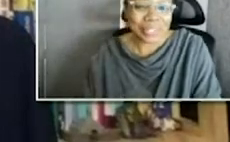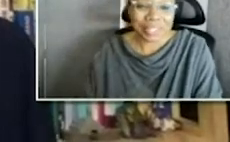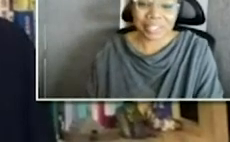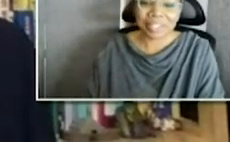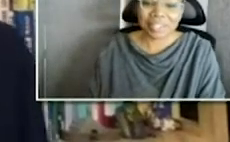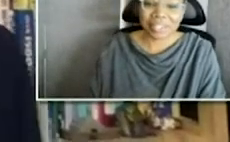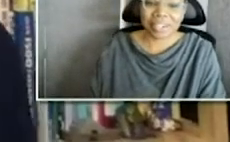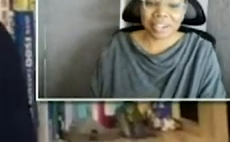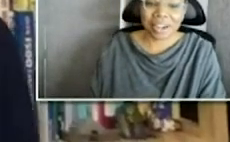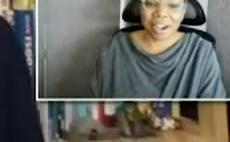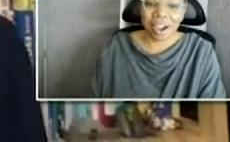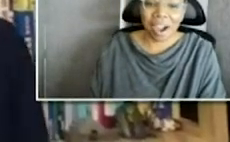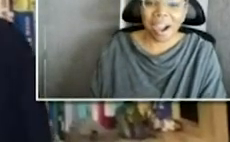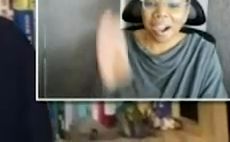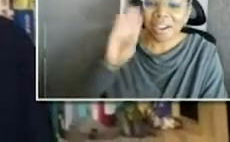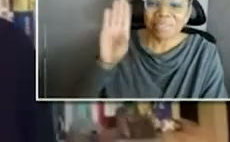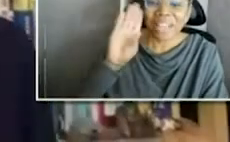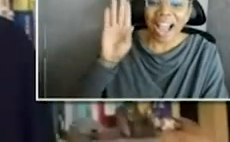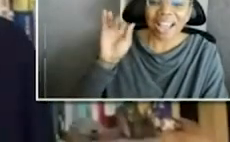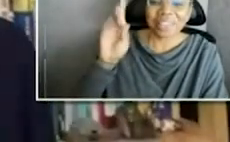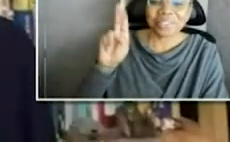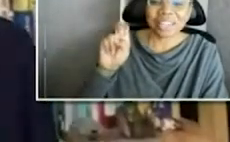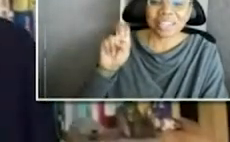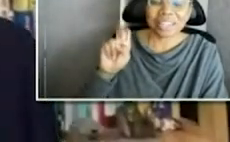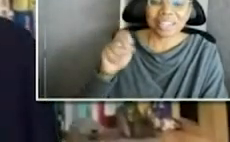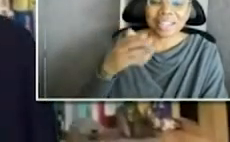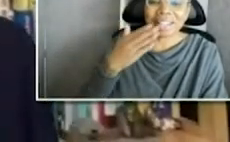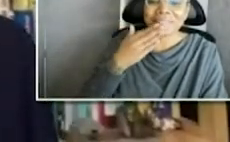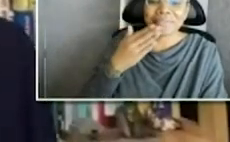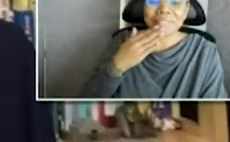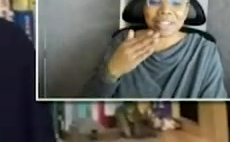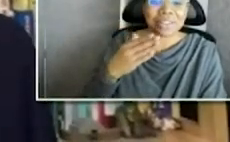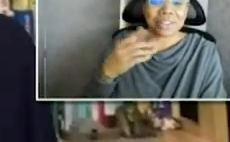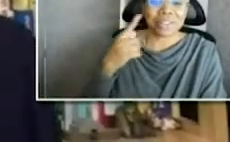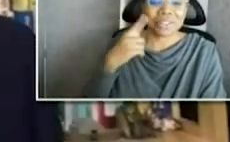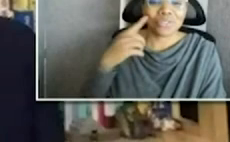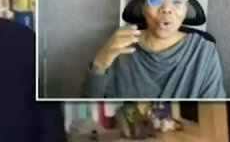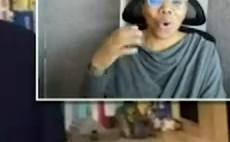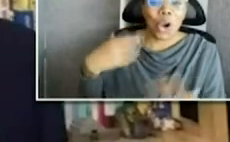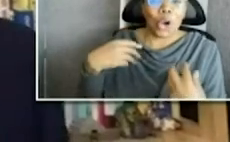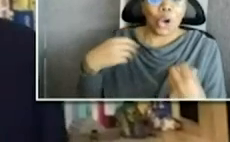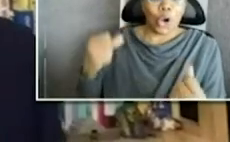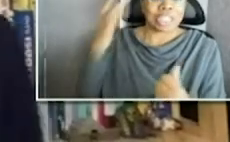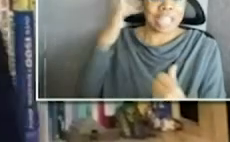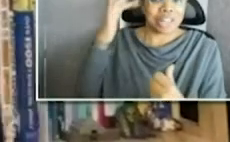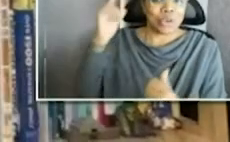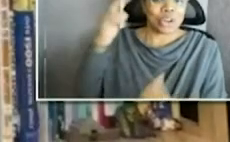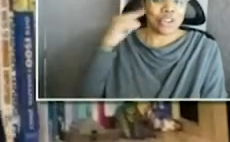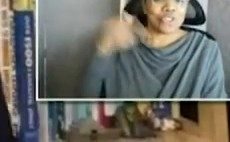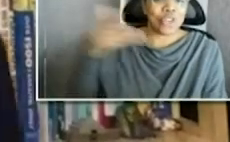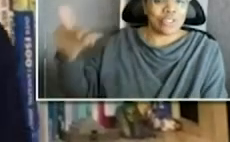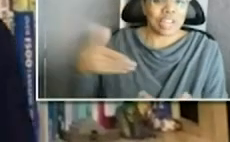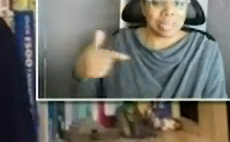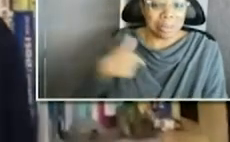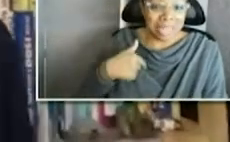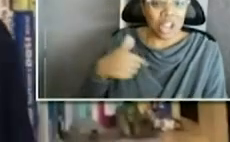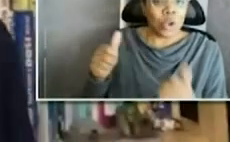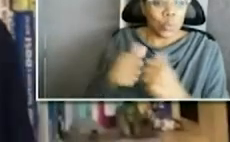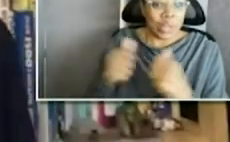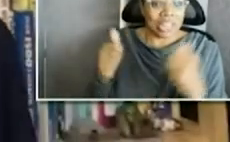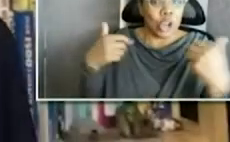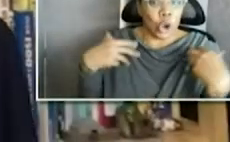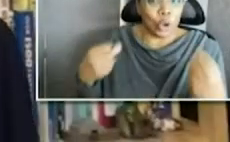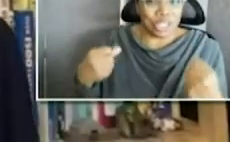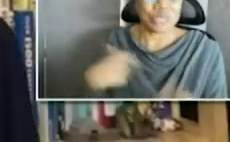Hi, Irene. Thanks for Courage California for having me. With courage, we can.